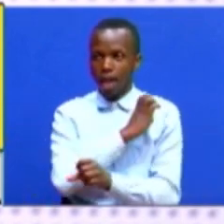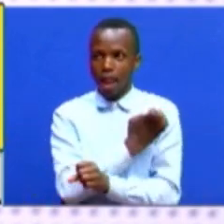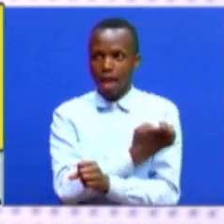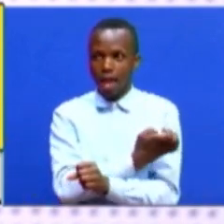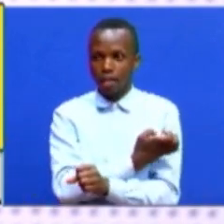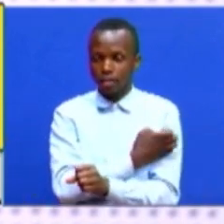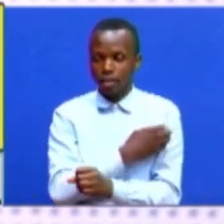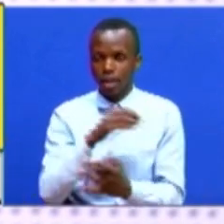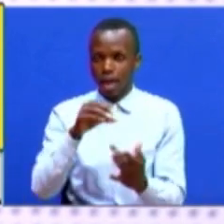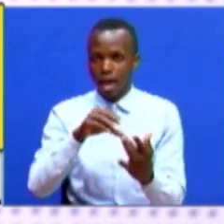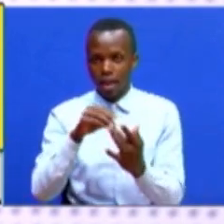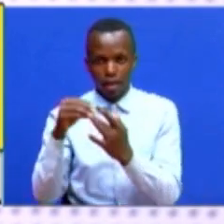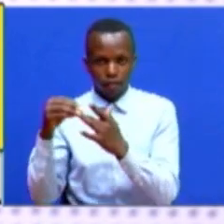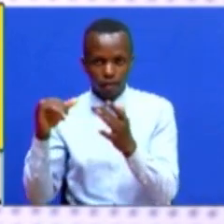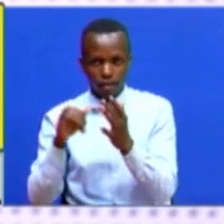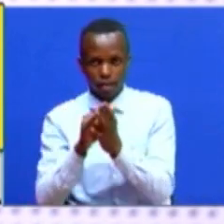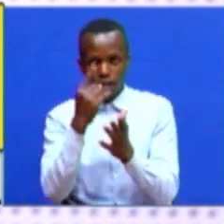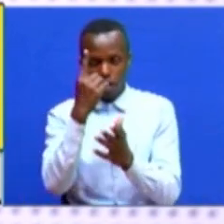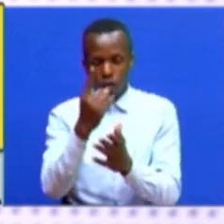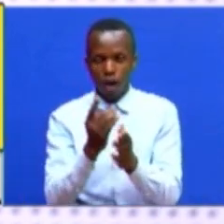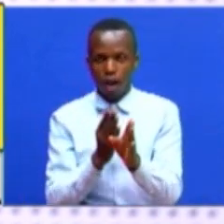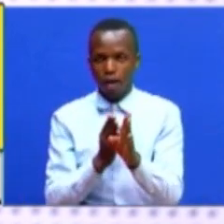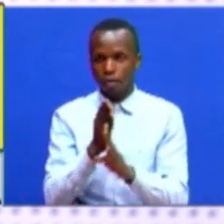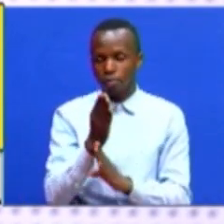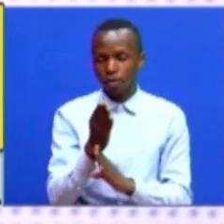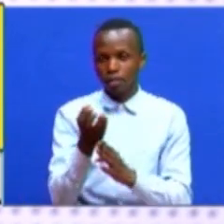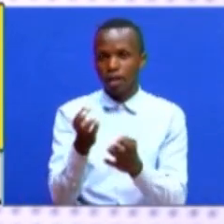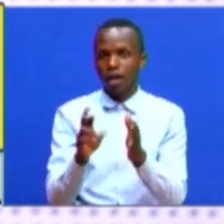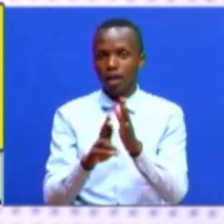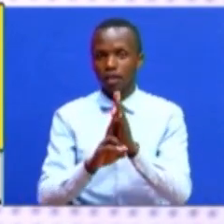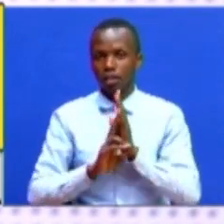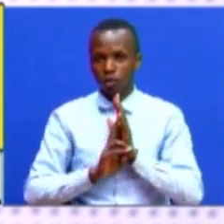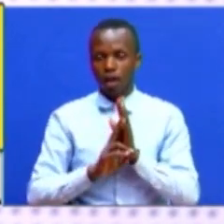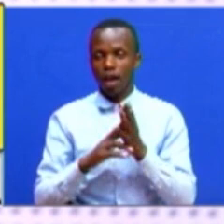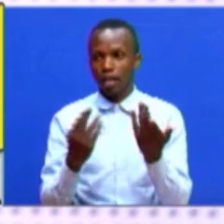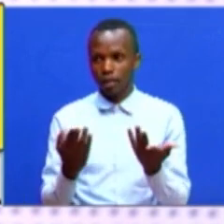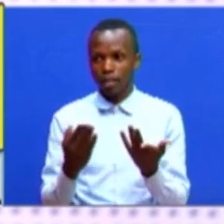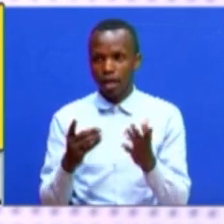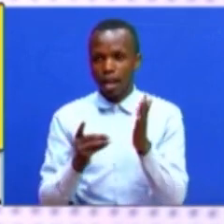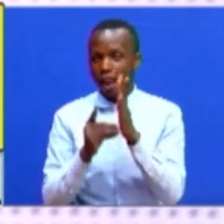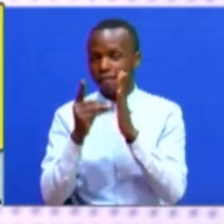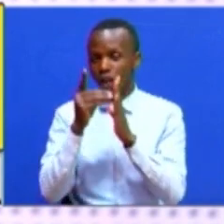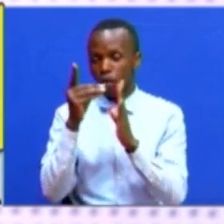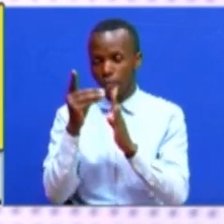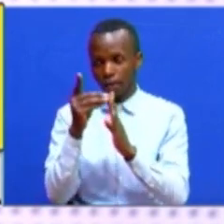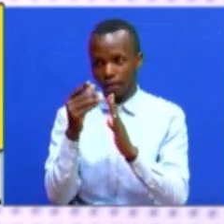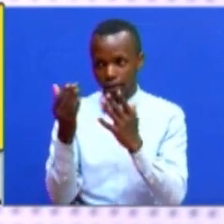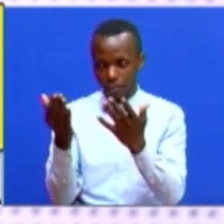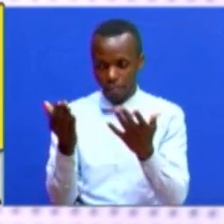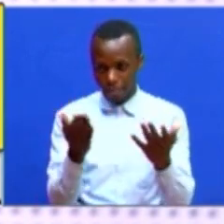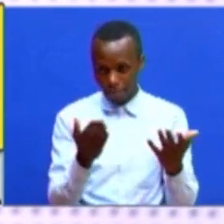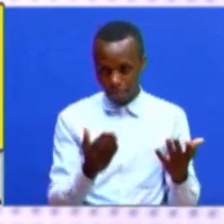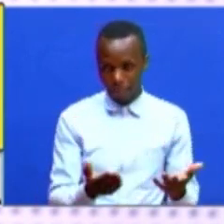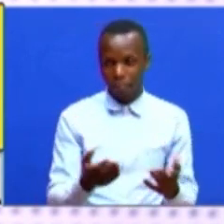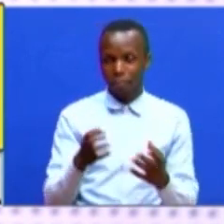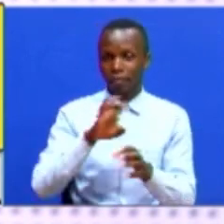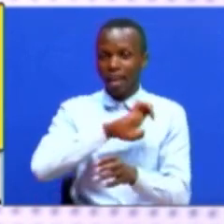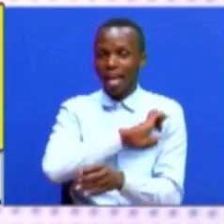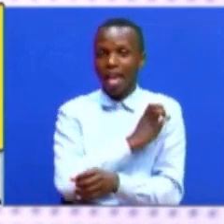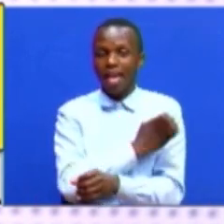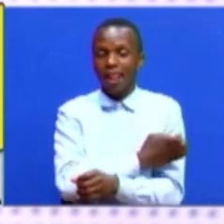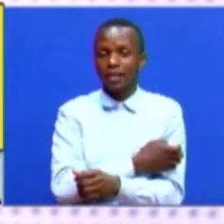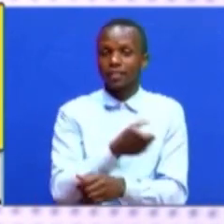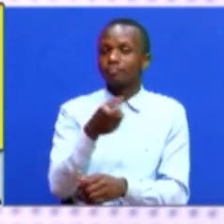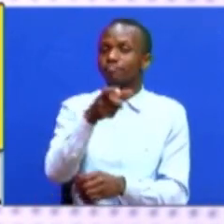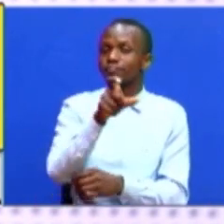been identified as one of the key requirements in sustainable development. Energy is increasingly